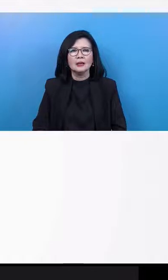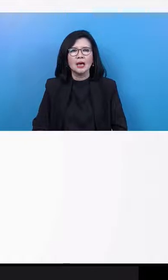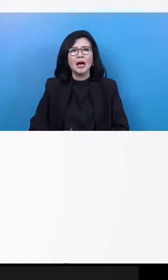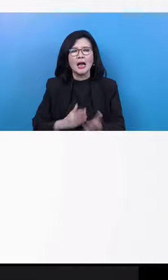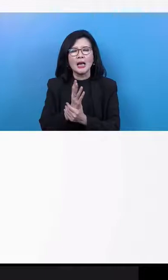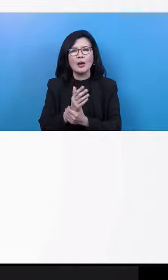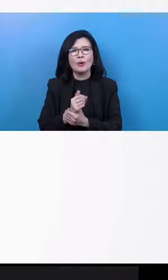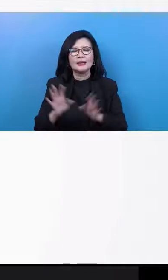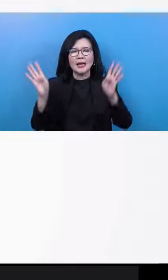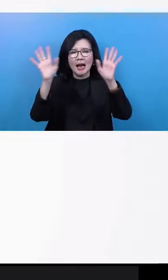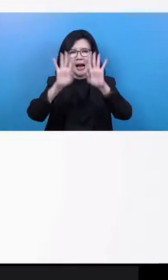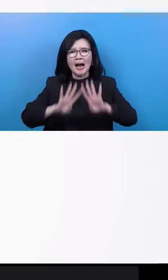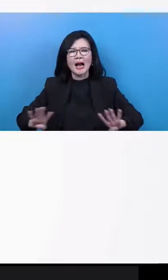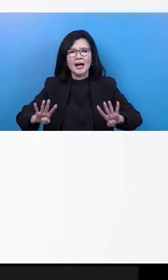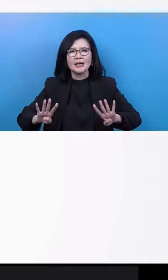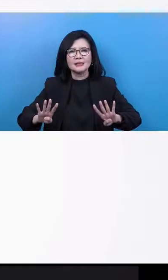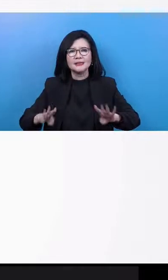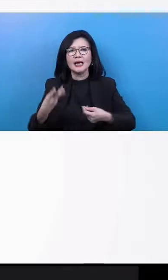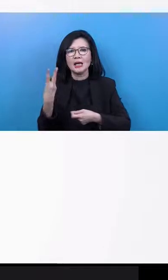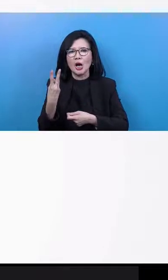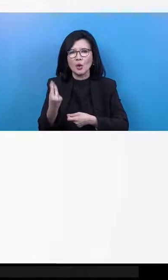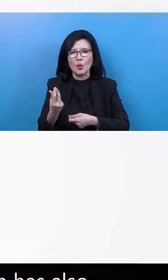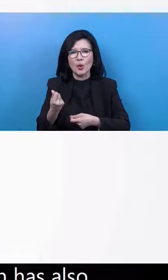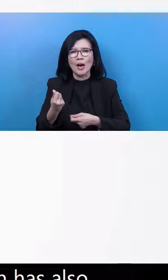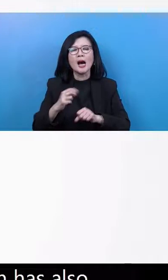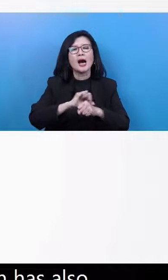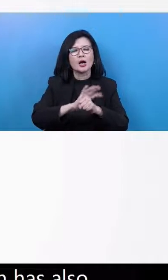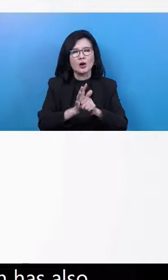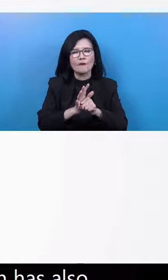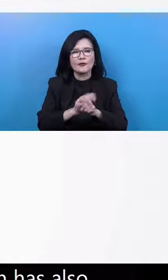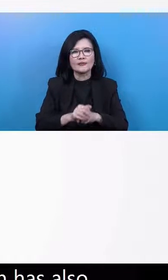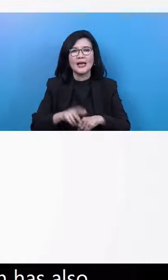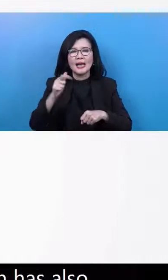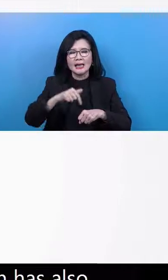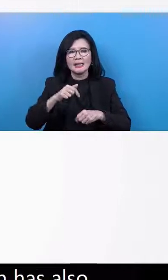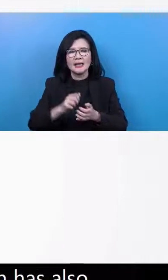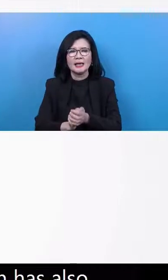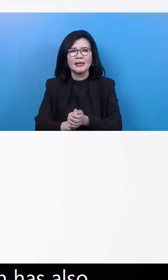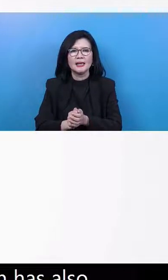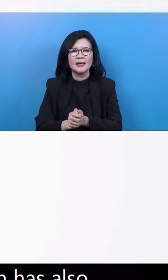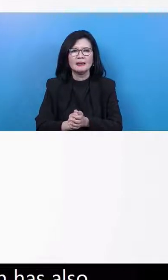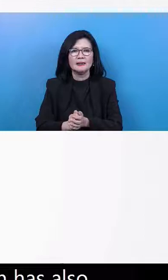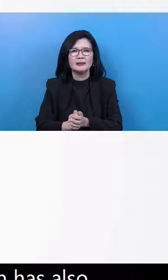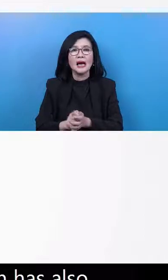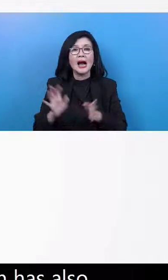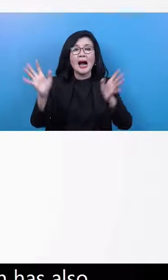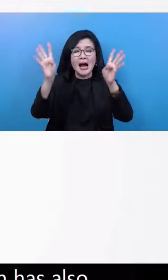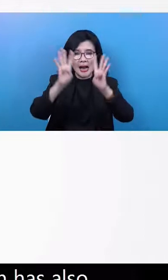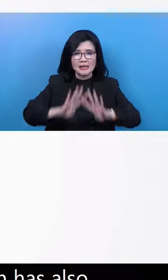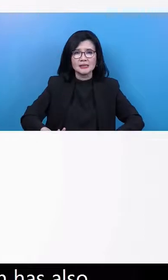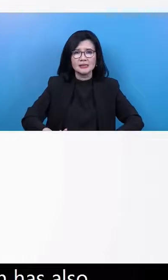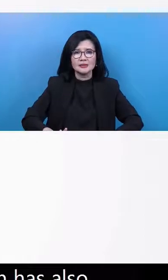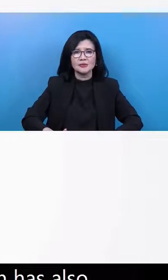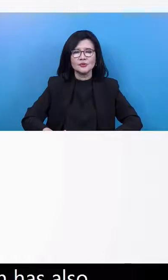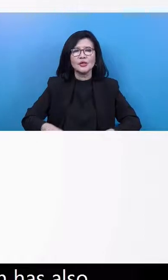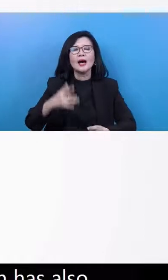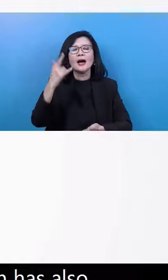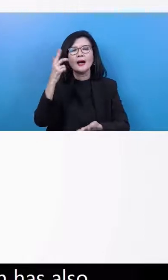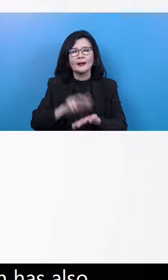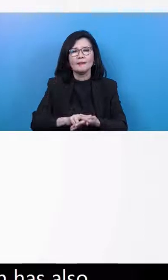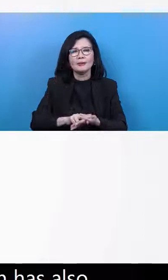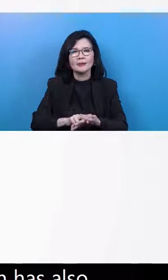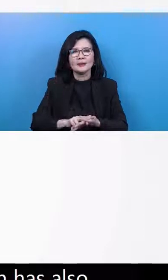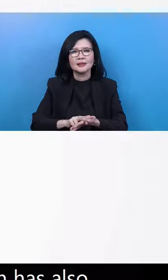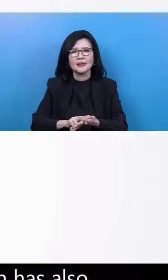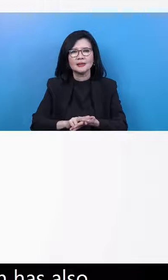addition to national level initiative, ASEAN has also put in place regional framework in order for us to complement our member